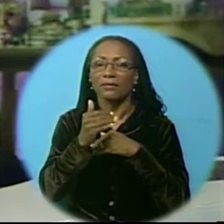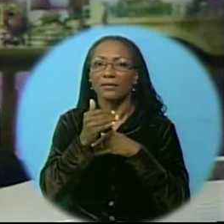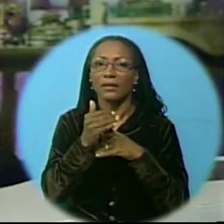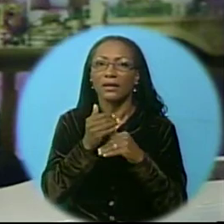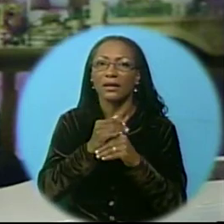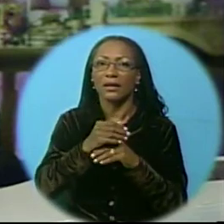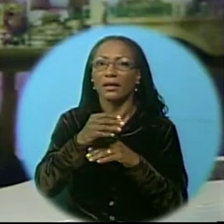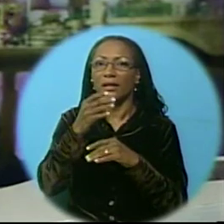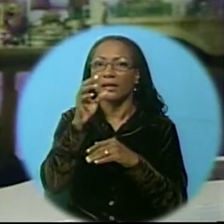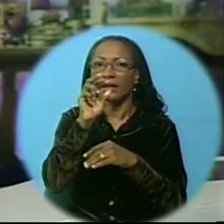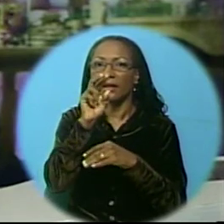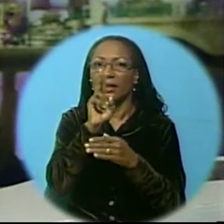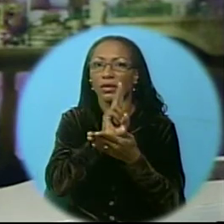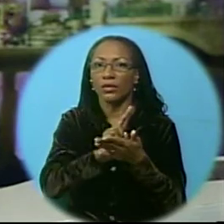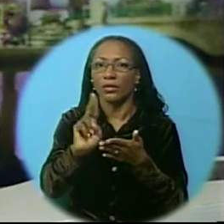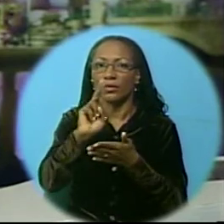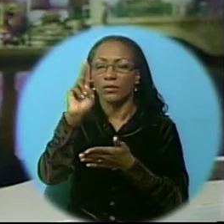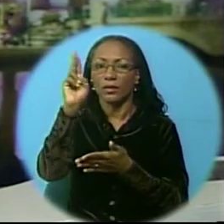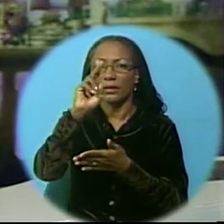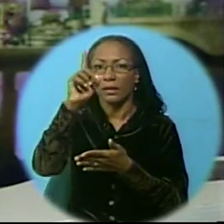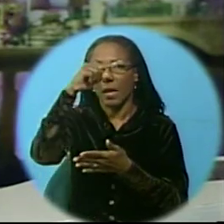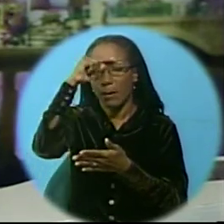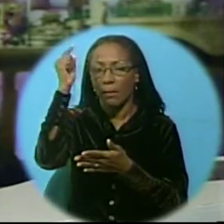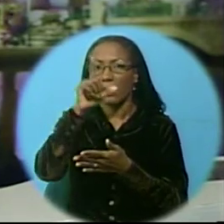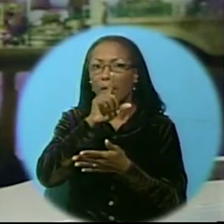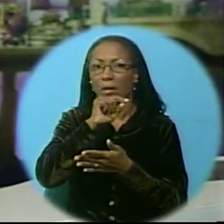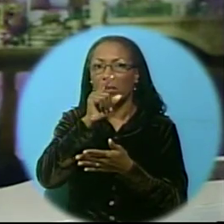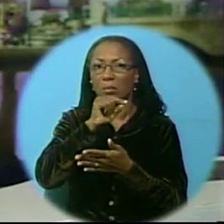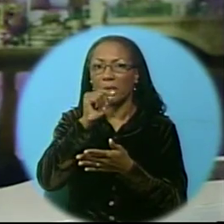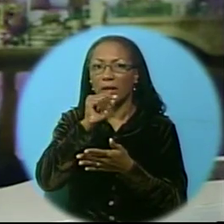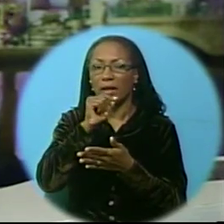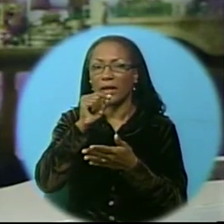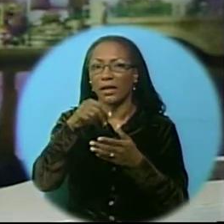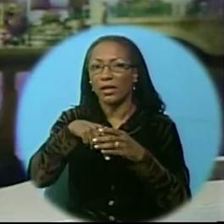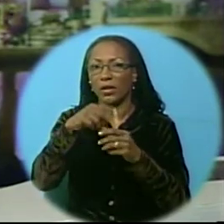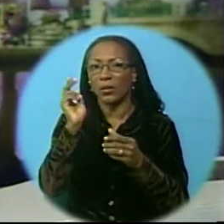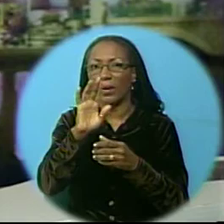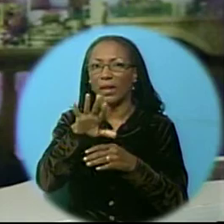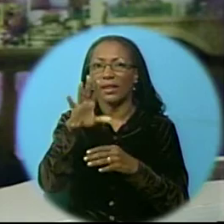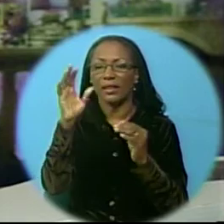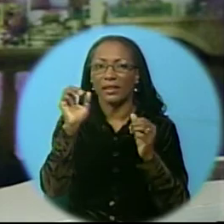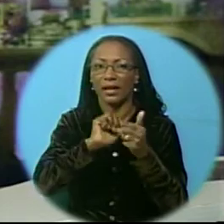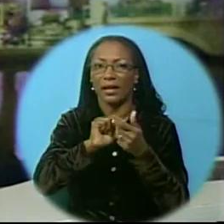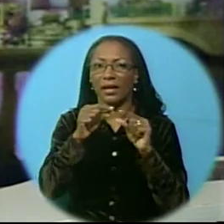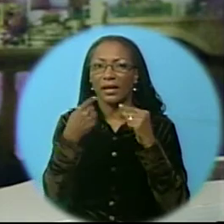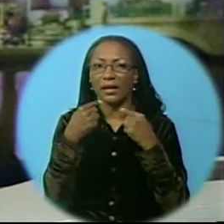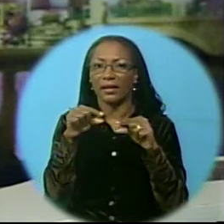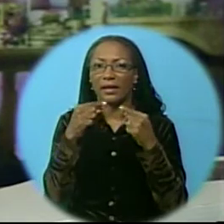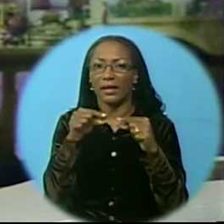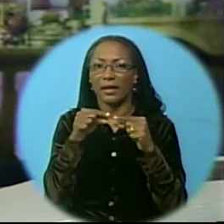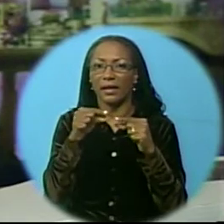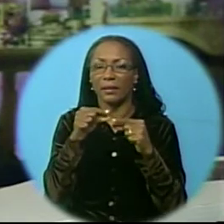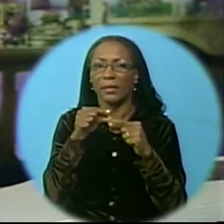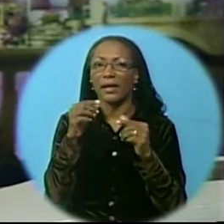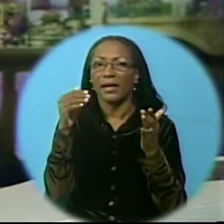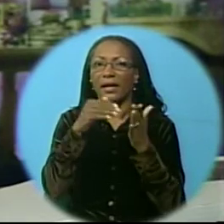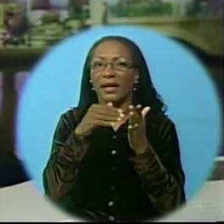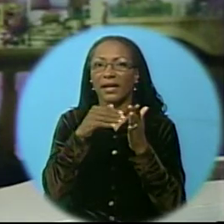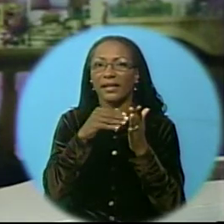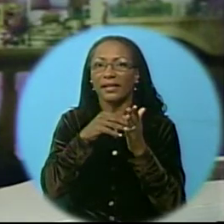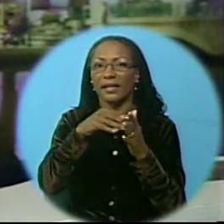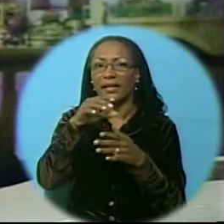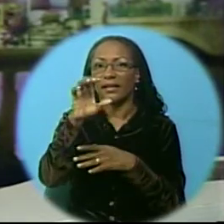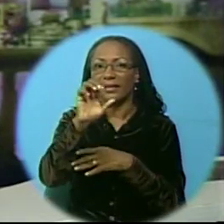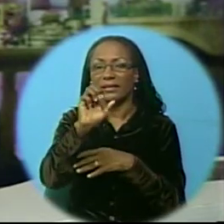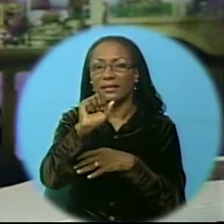UWI Blackbirds forfeited their final regular season game to the defending champs, Station Hill Cavaliers. The playoffs begin on Thursday at